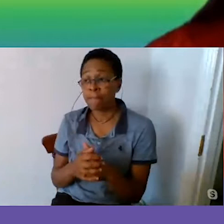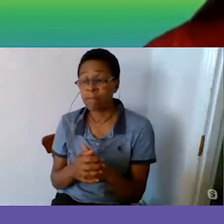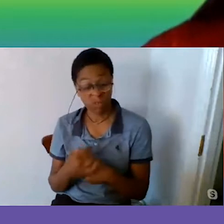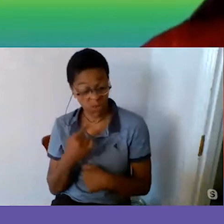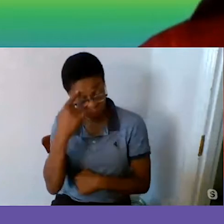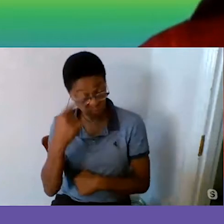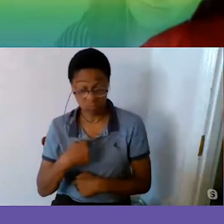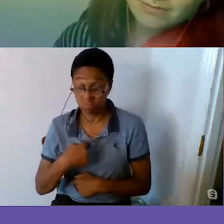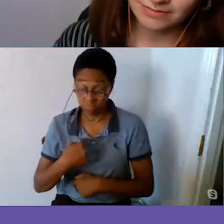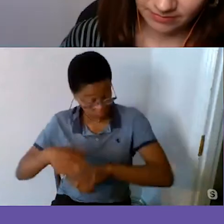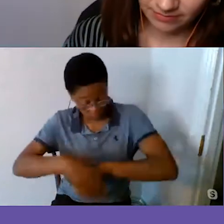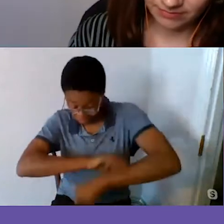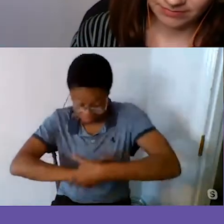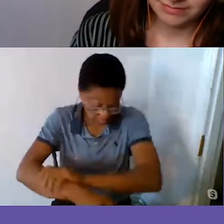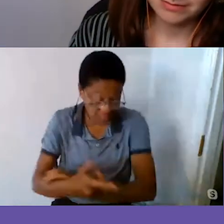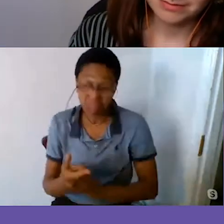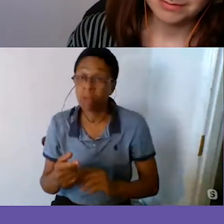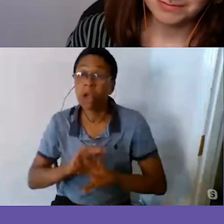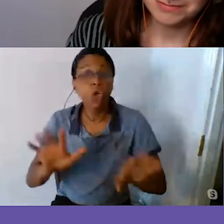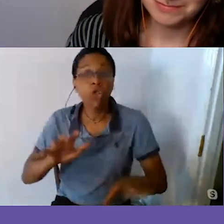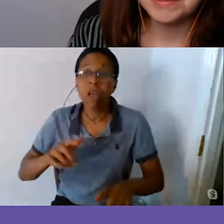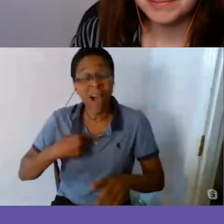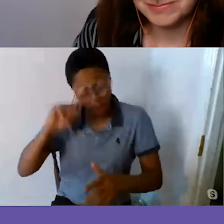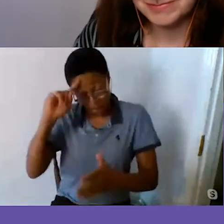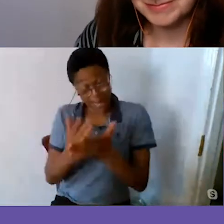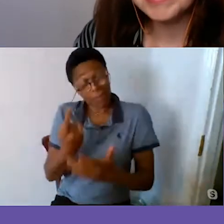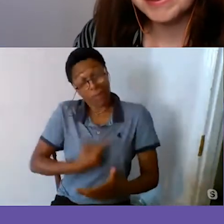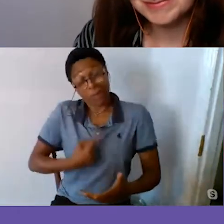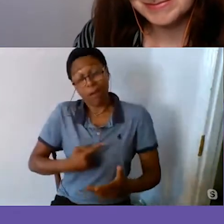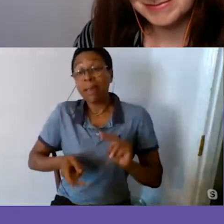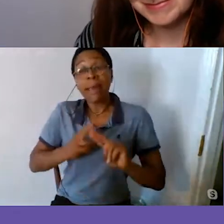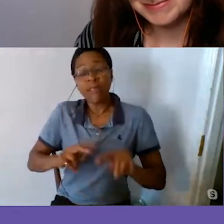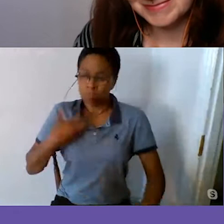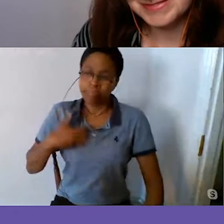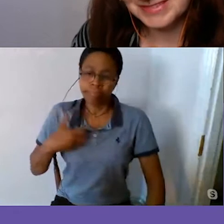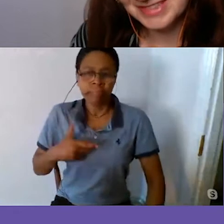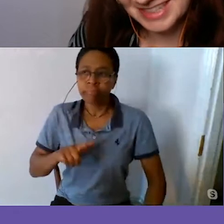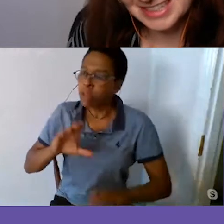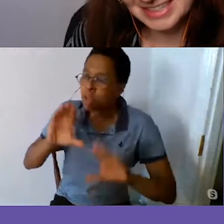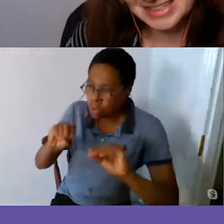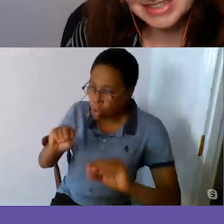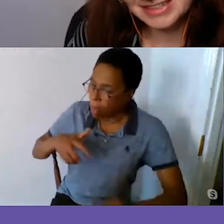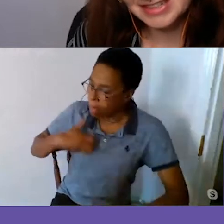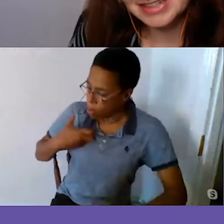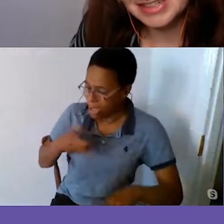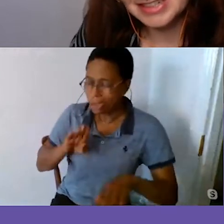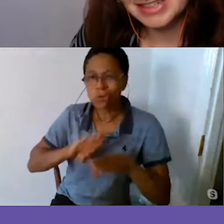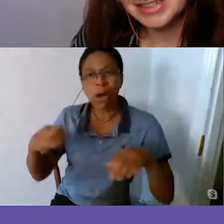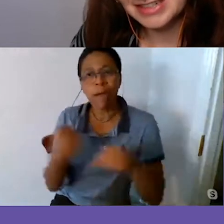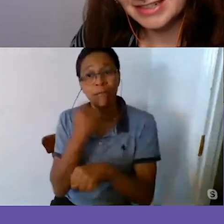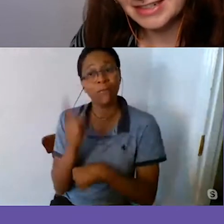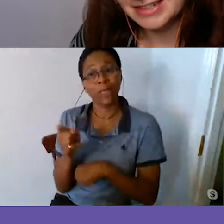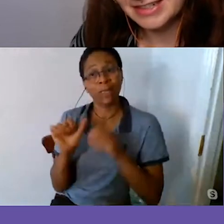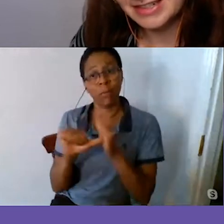go. I'm a big believer that you shouldn't complain about something if you can't try and fix it, and so I just was like, well, let's try and fix it. So